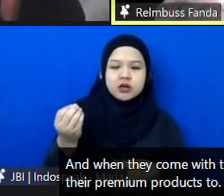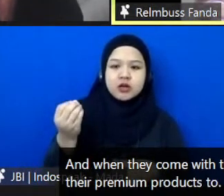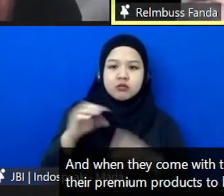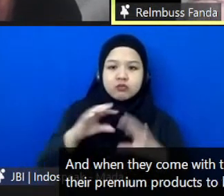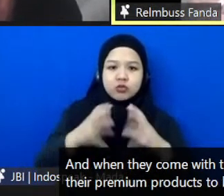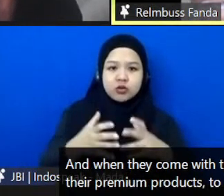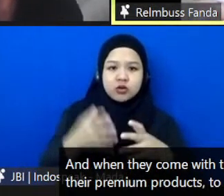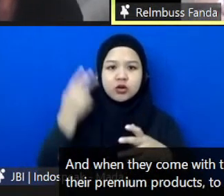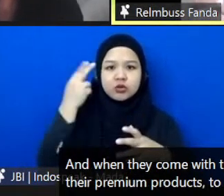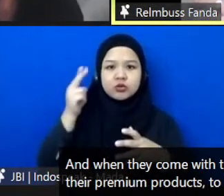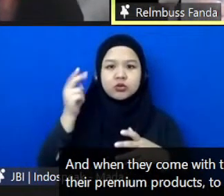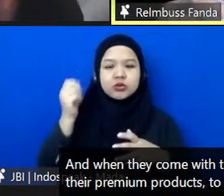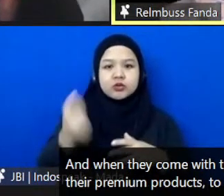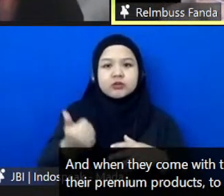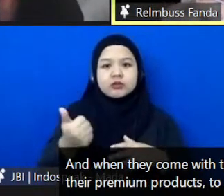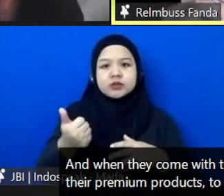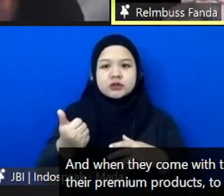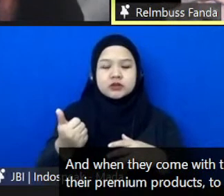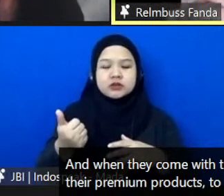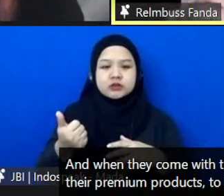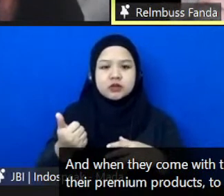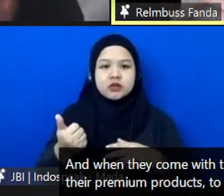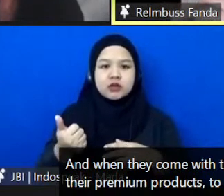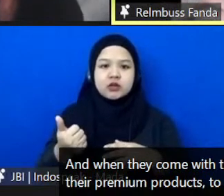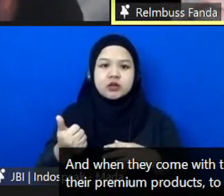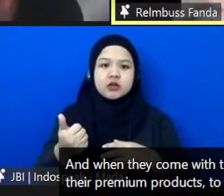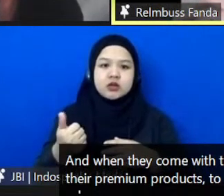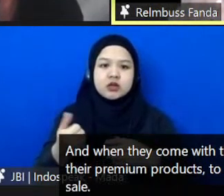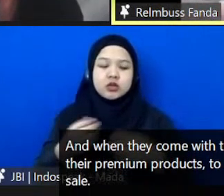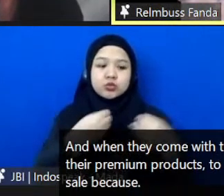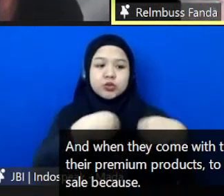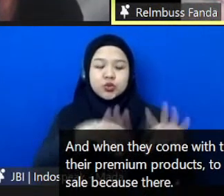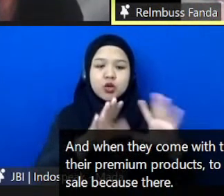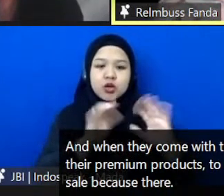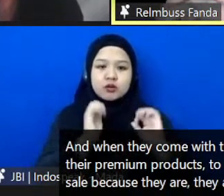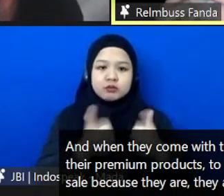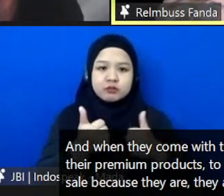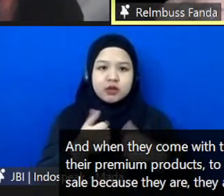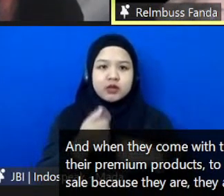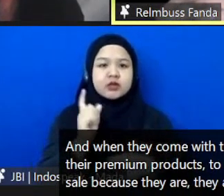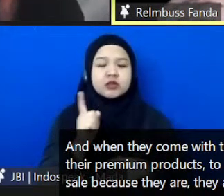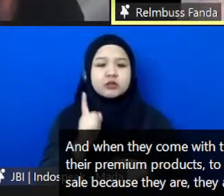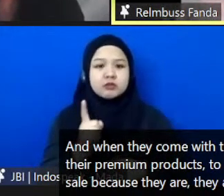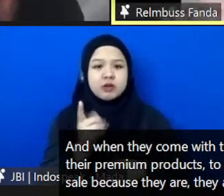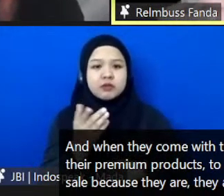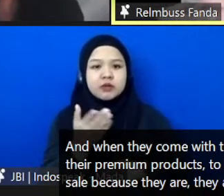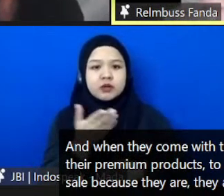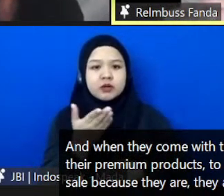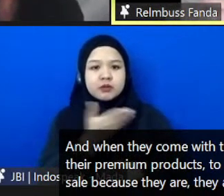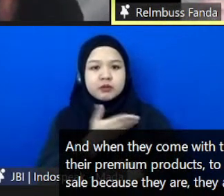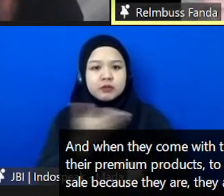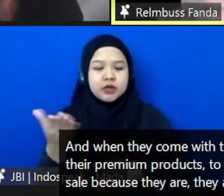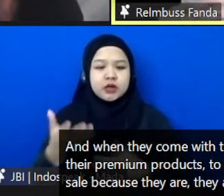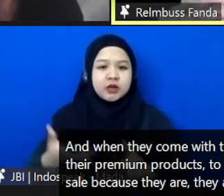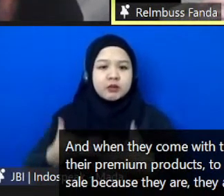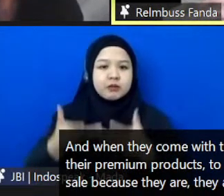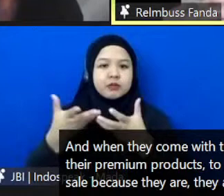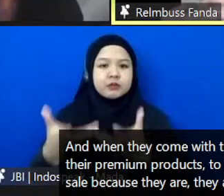able to make a good sale, because they are profit